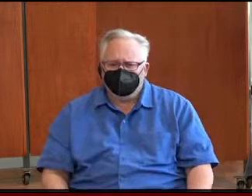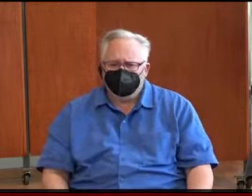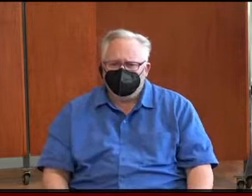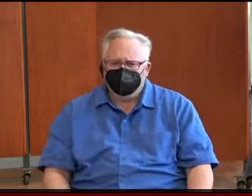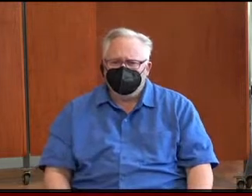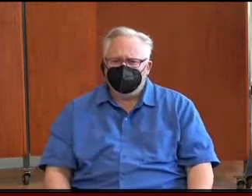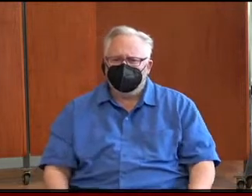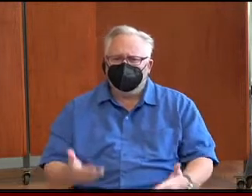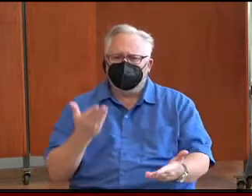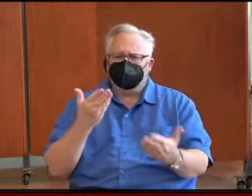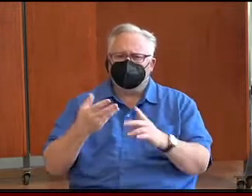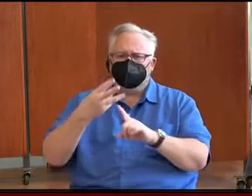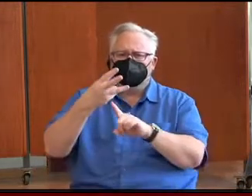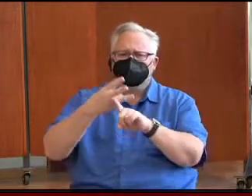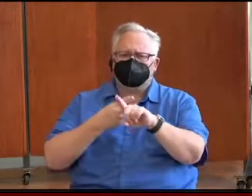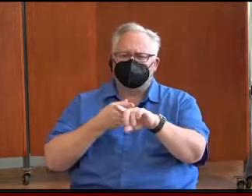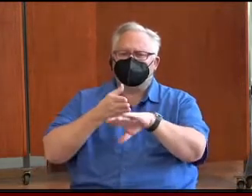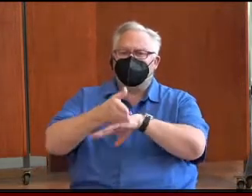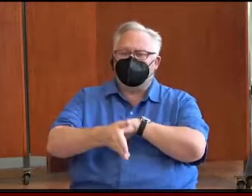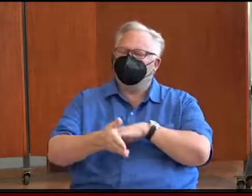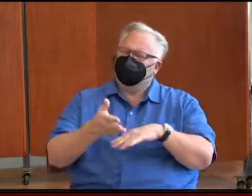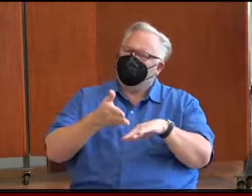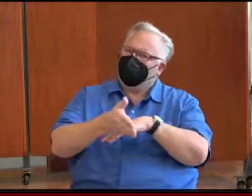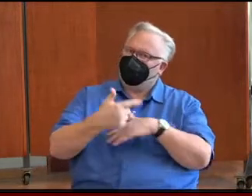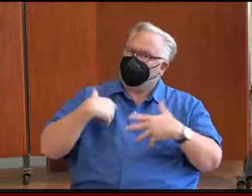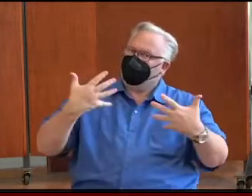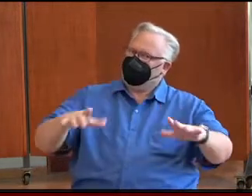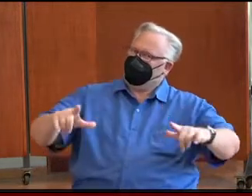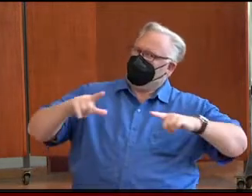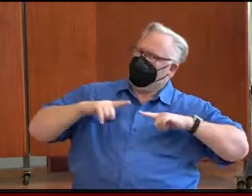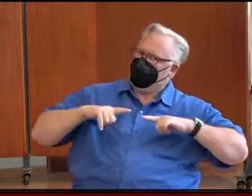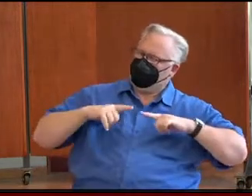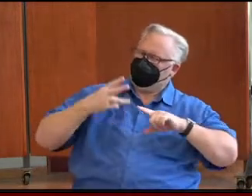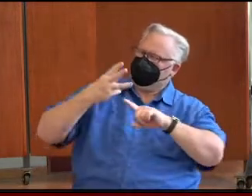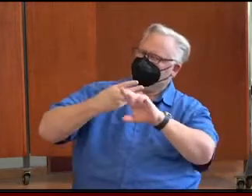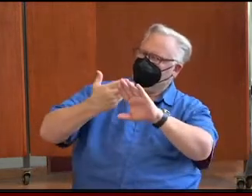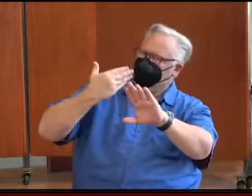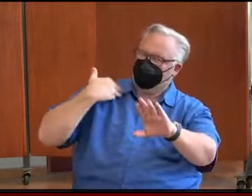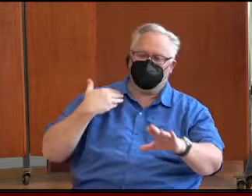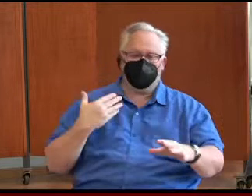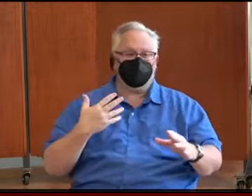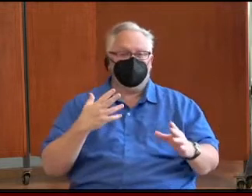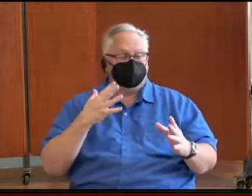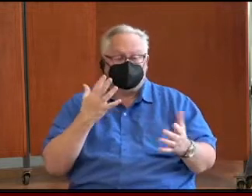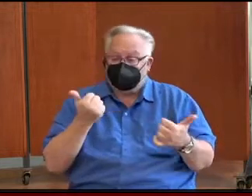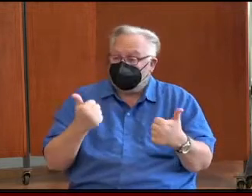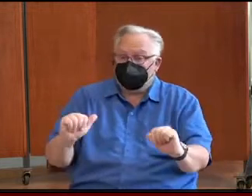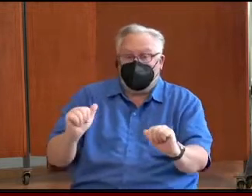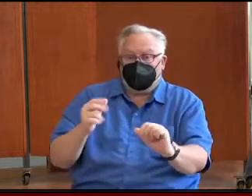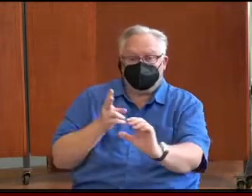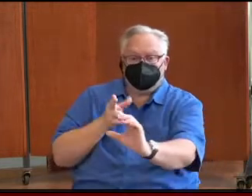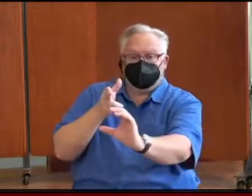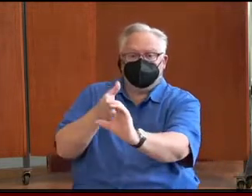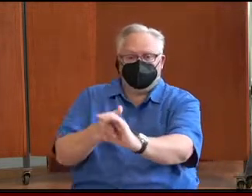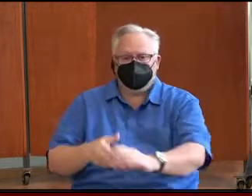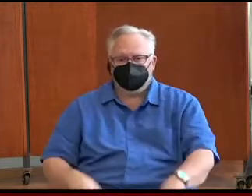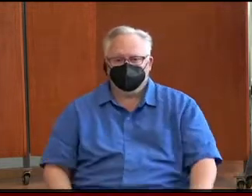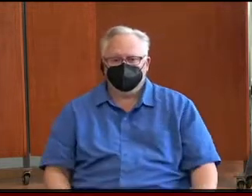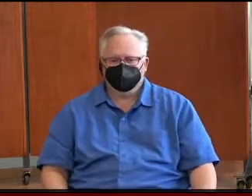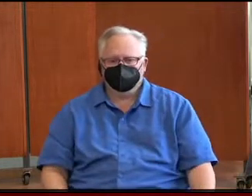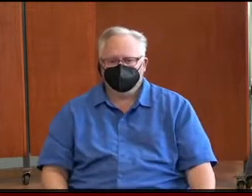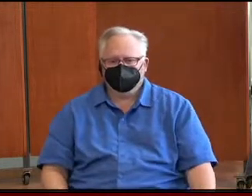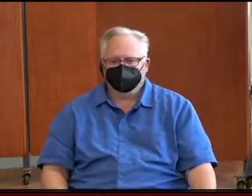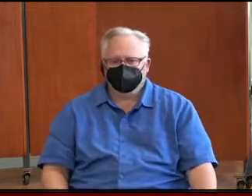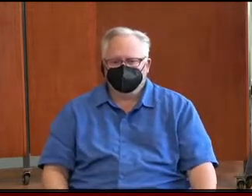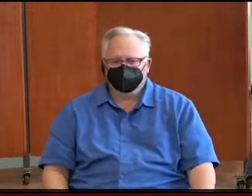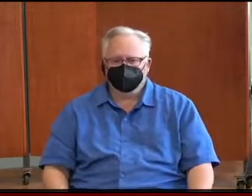maybe 6 months ago after I retired. I had something to do, so I said, let me try it out, and I loved it here. The people are great.